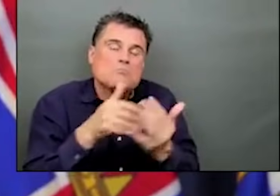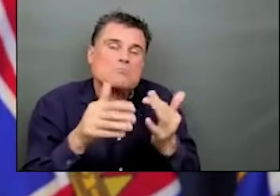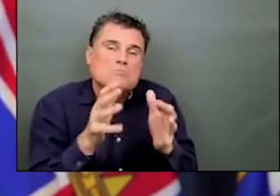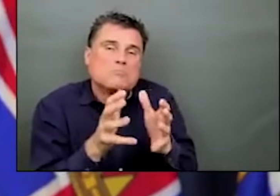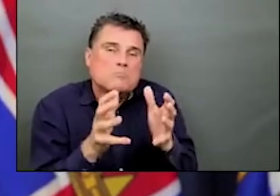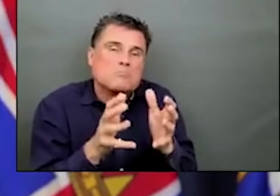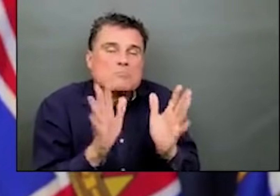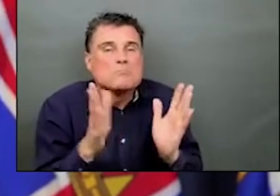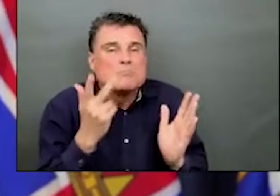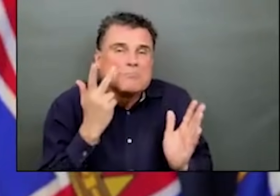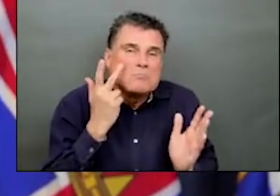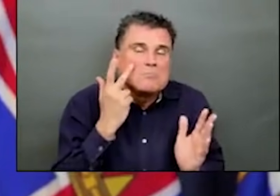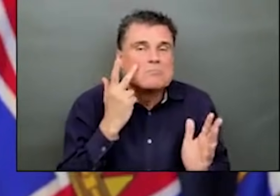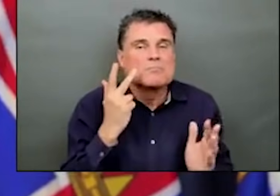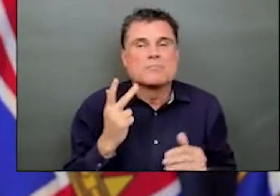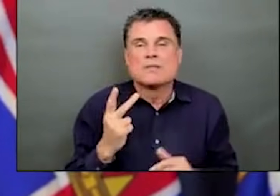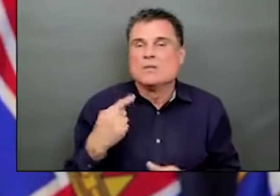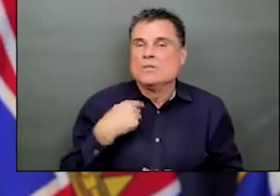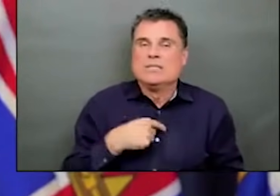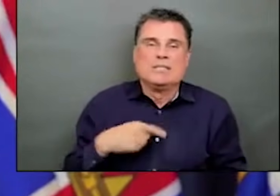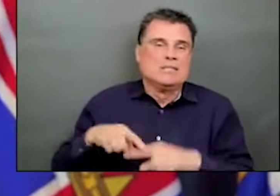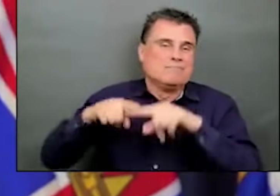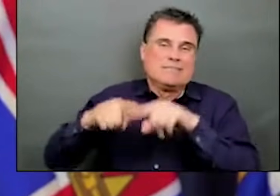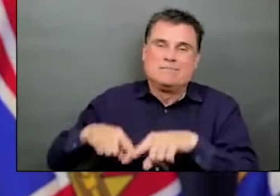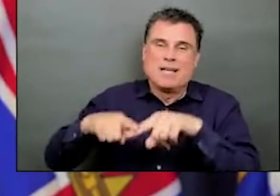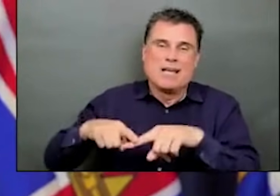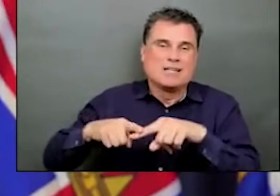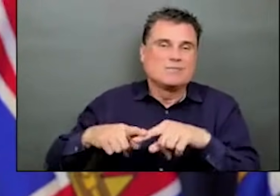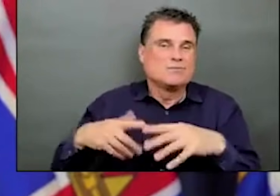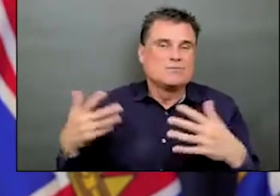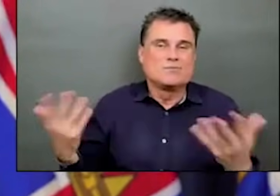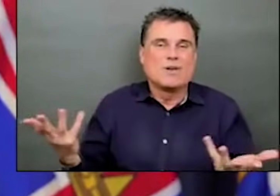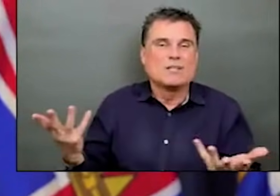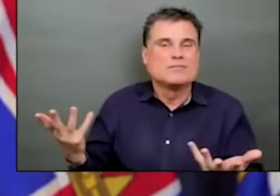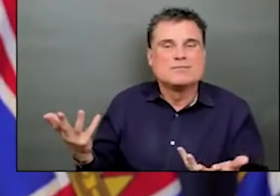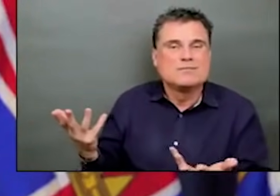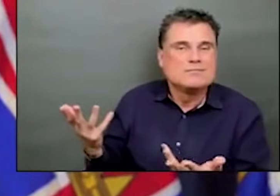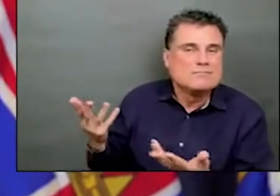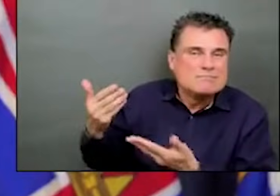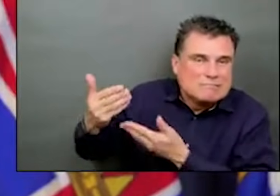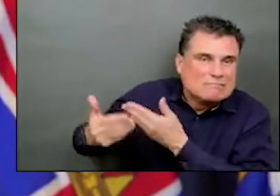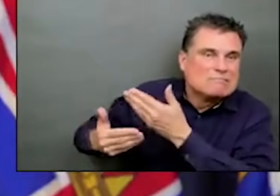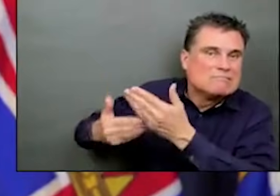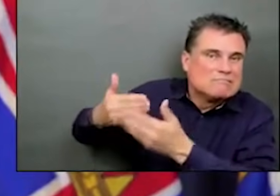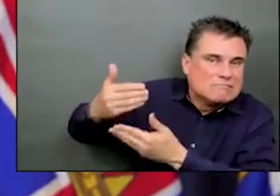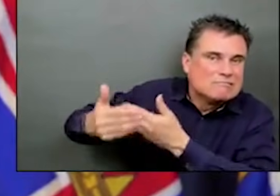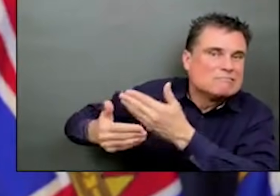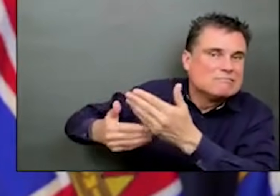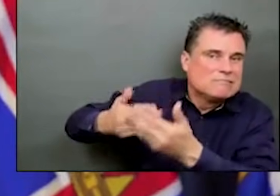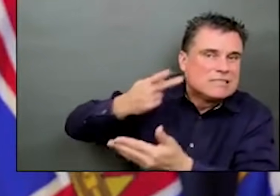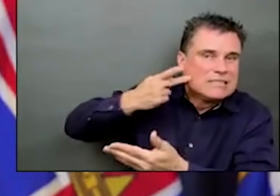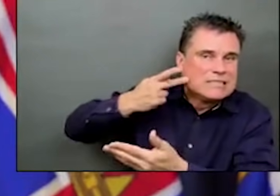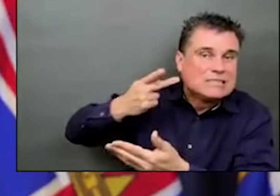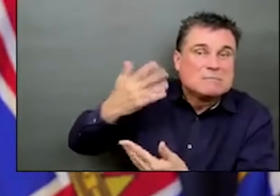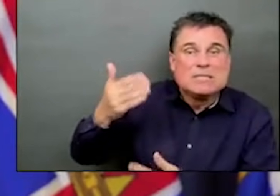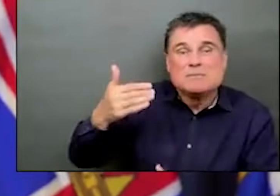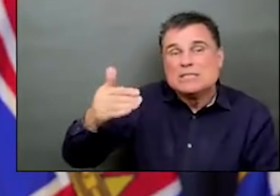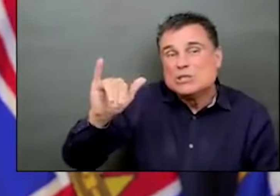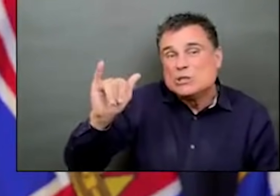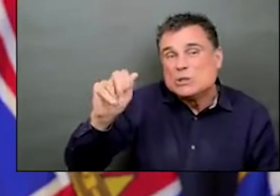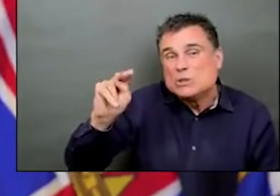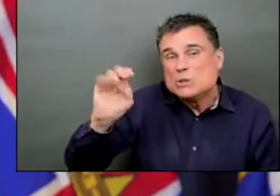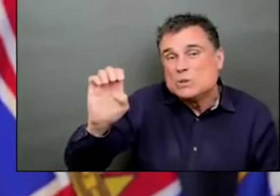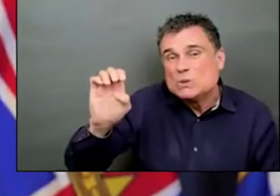need will be coming online, but we're looking into, by June, if we are able